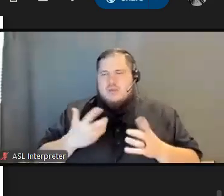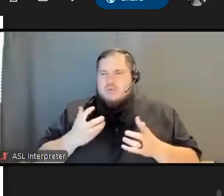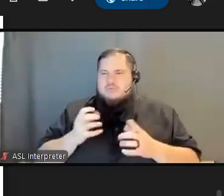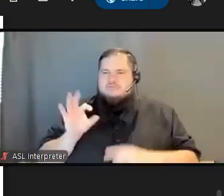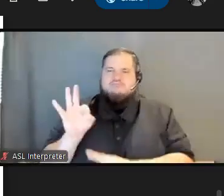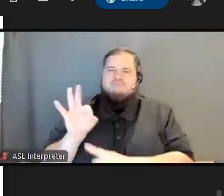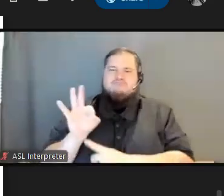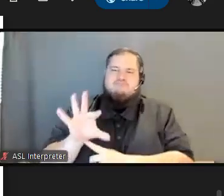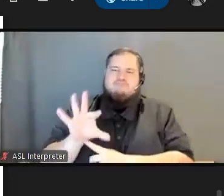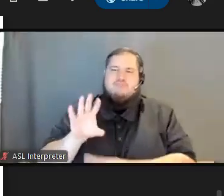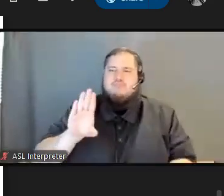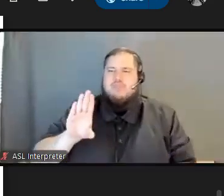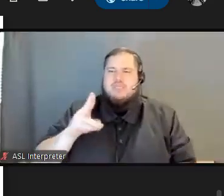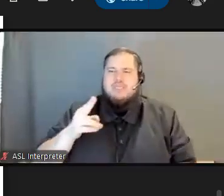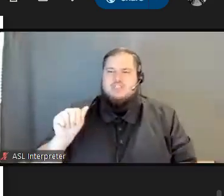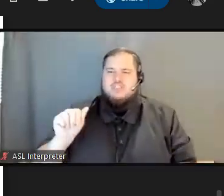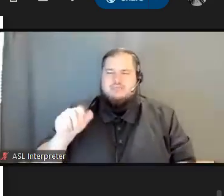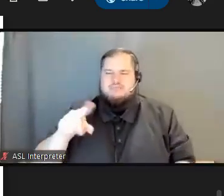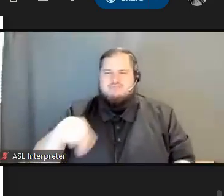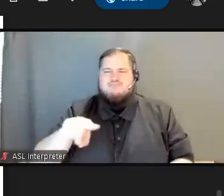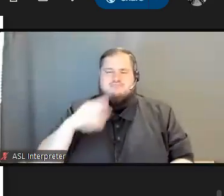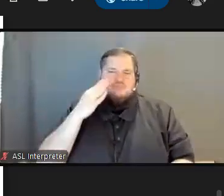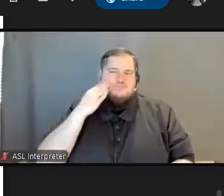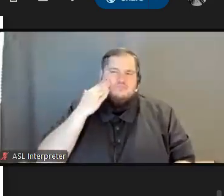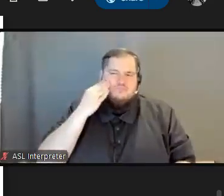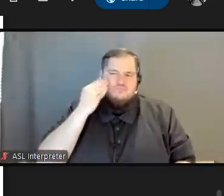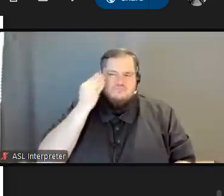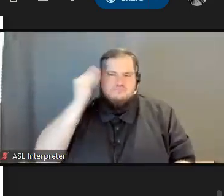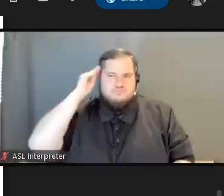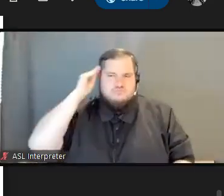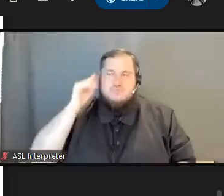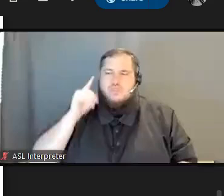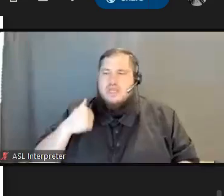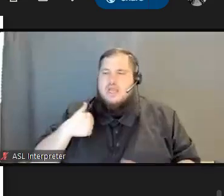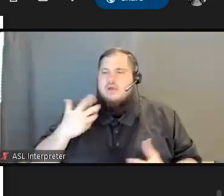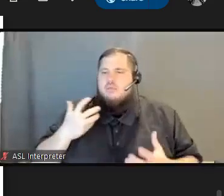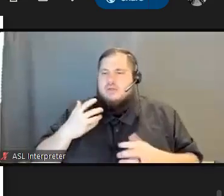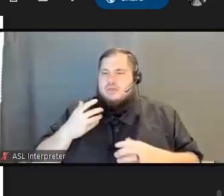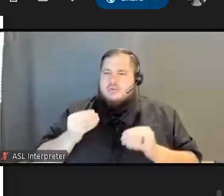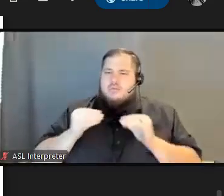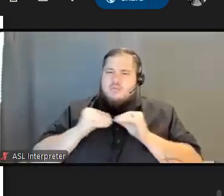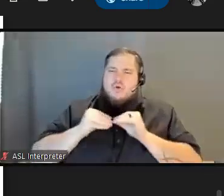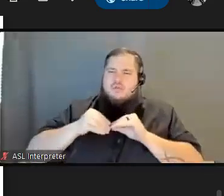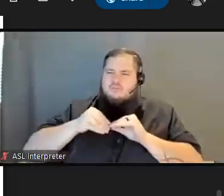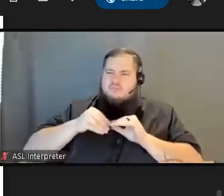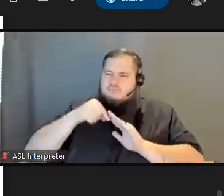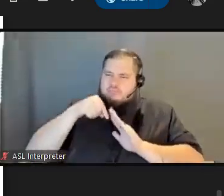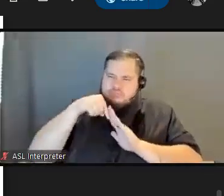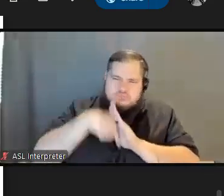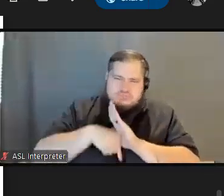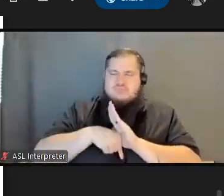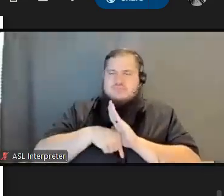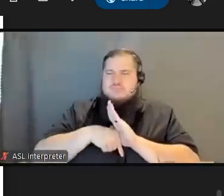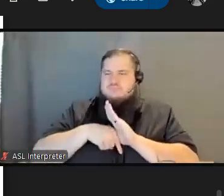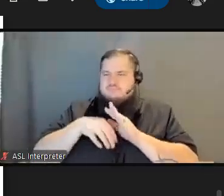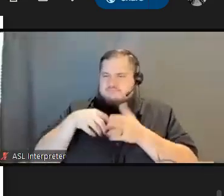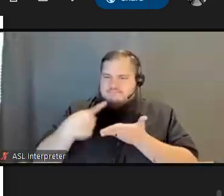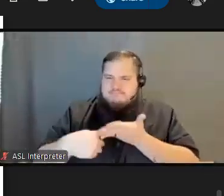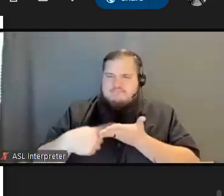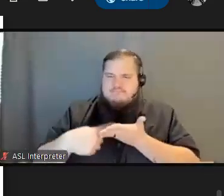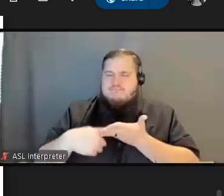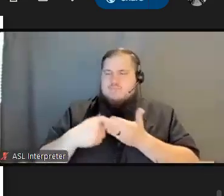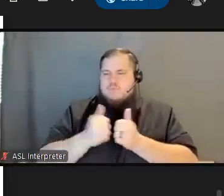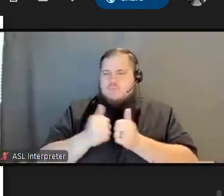on BHA's radar that I would love to have a deeper discussion on all of the areas of care